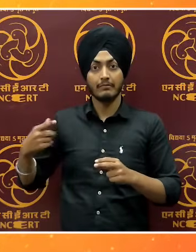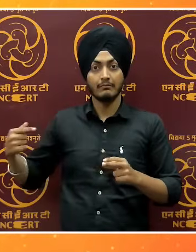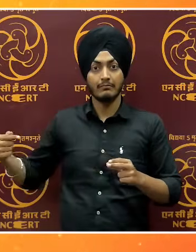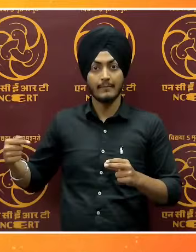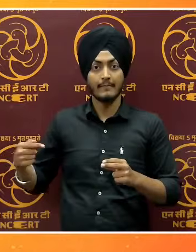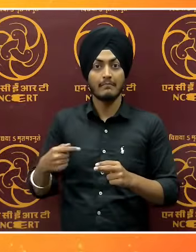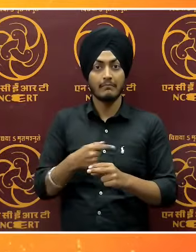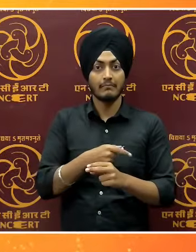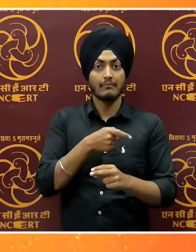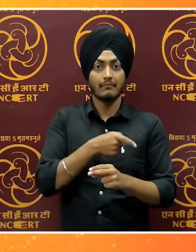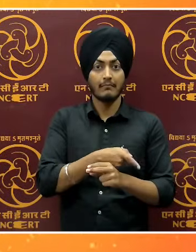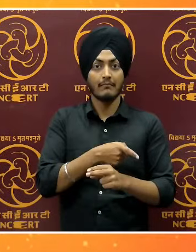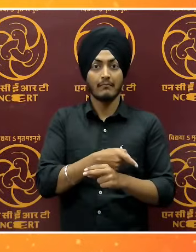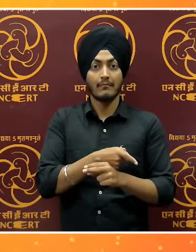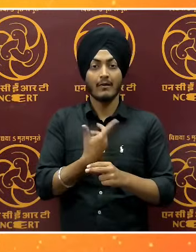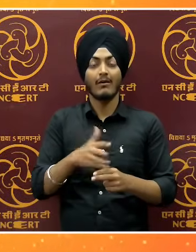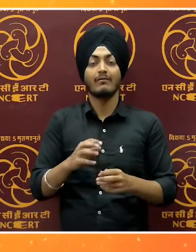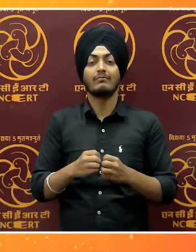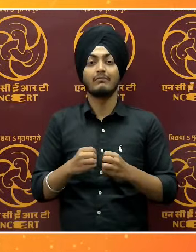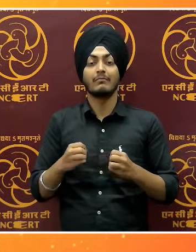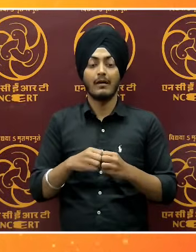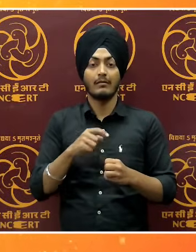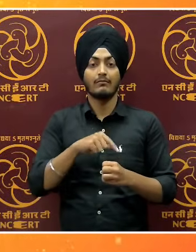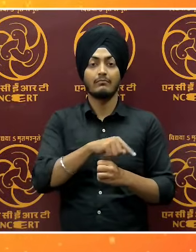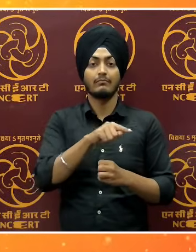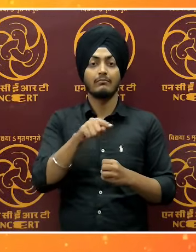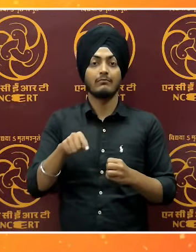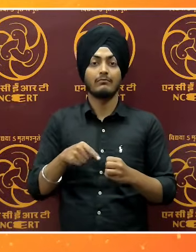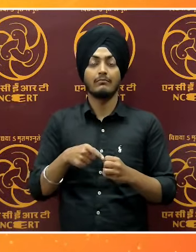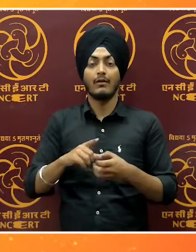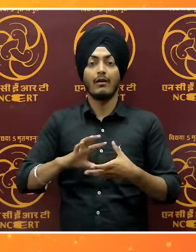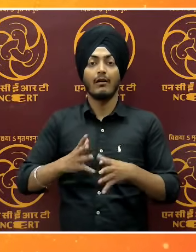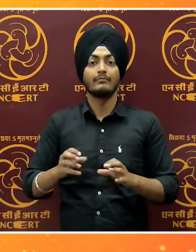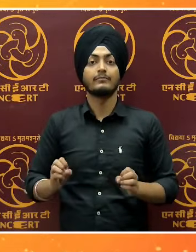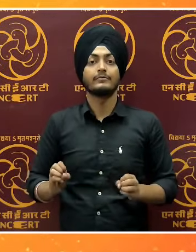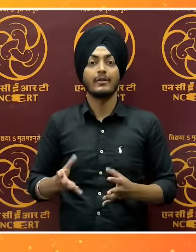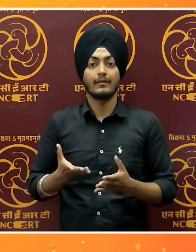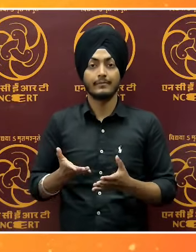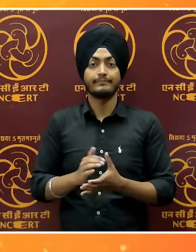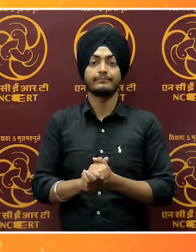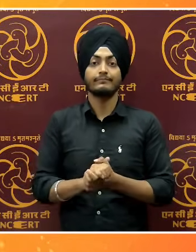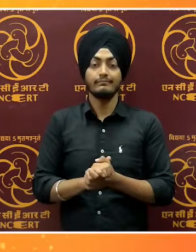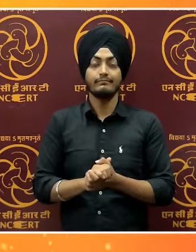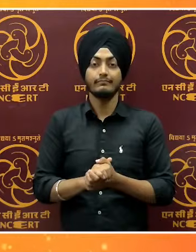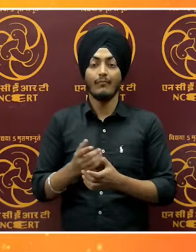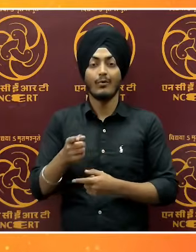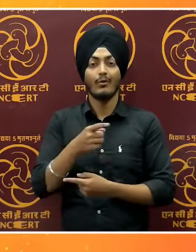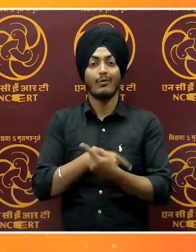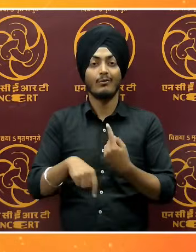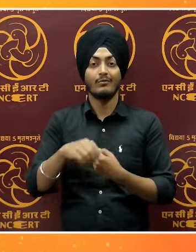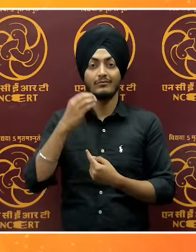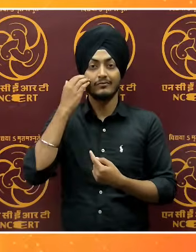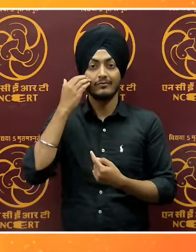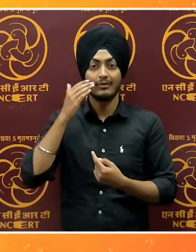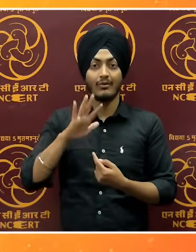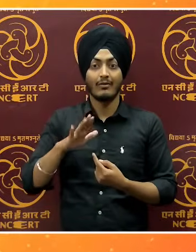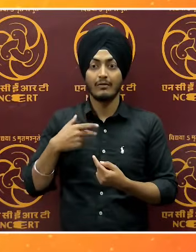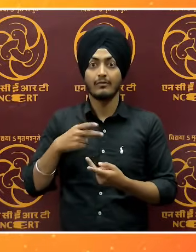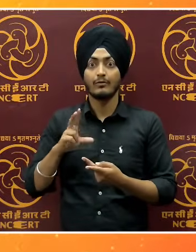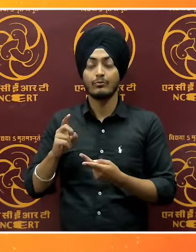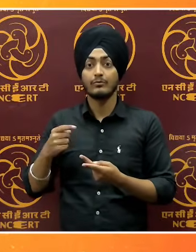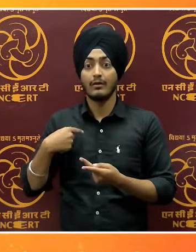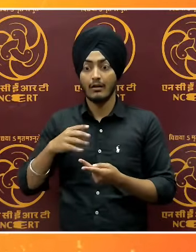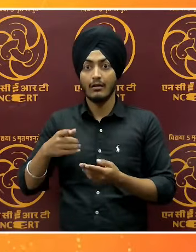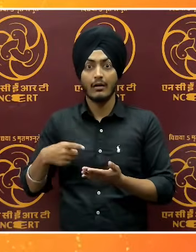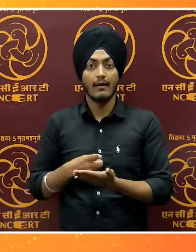this straight conductor, a magnetic field is produced around this conductor. That everyone know. But what about the direction of